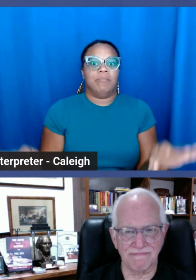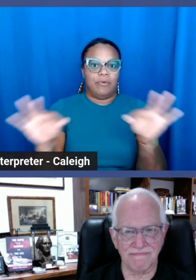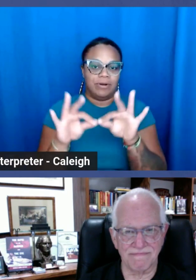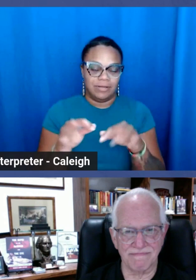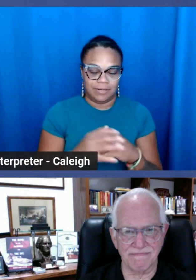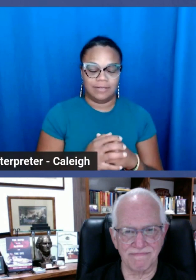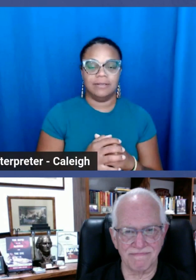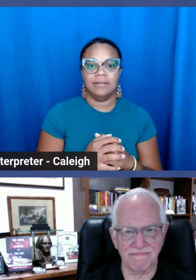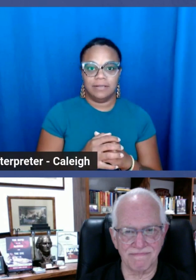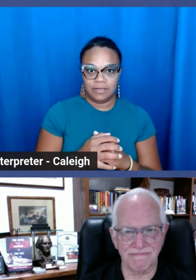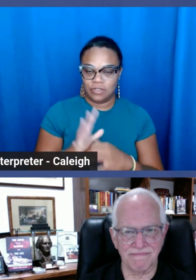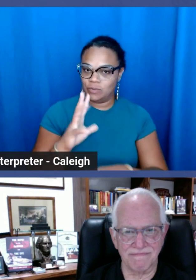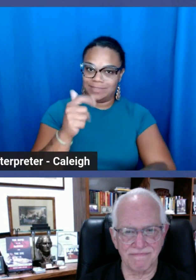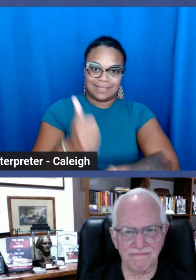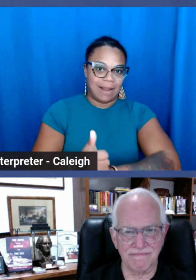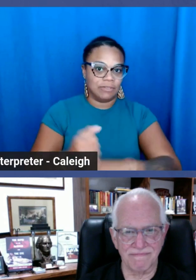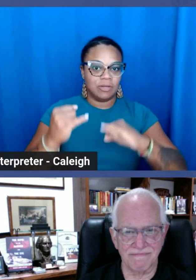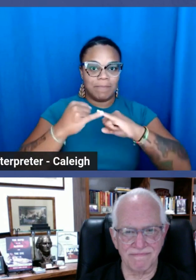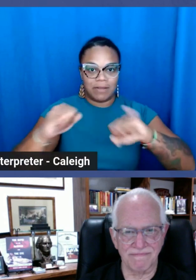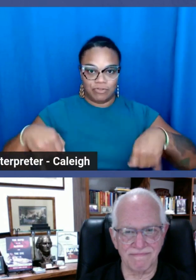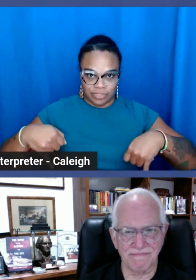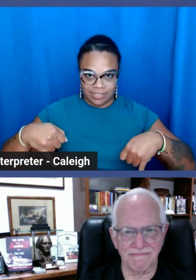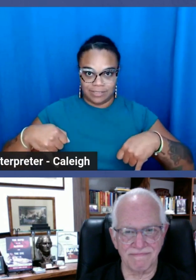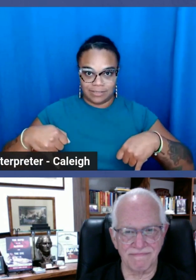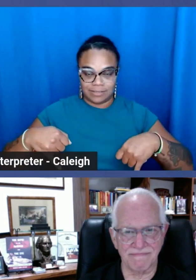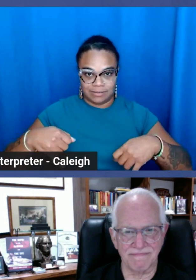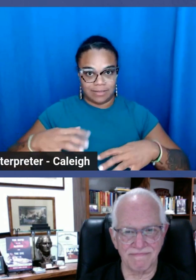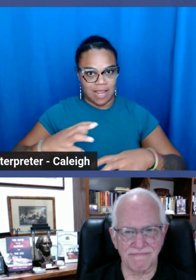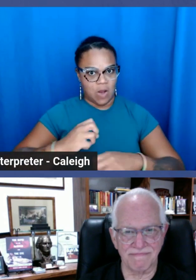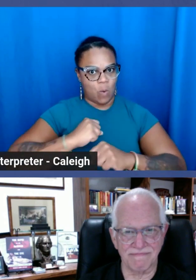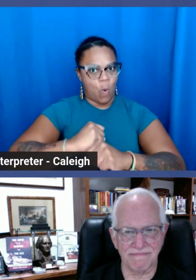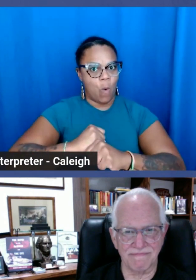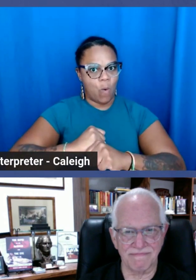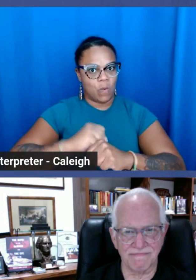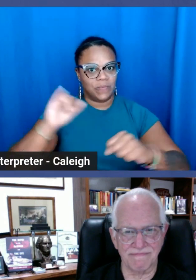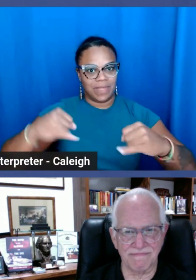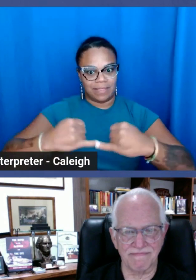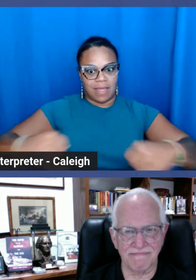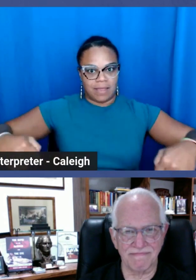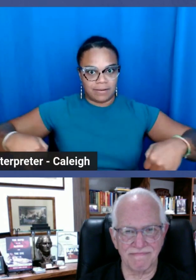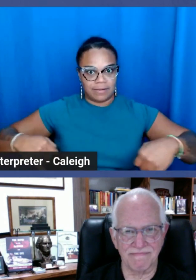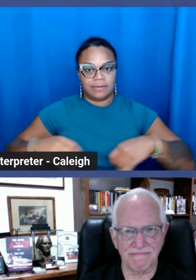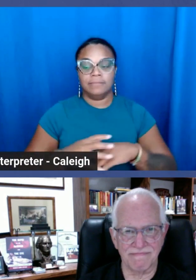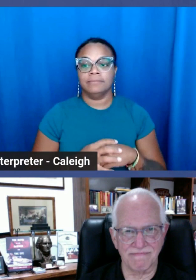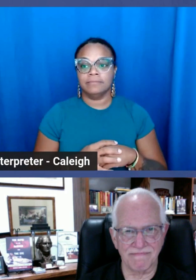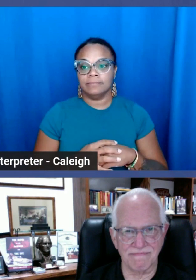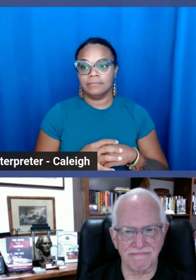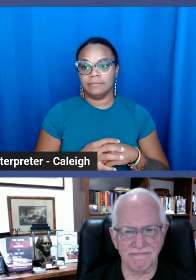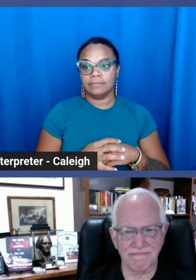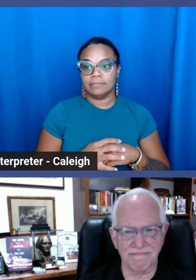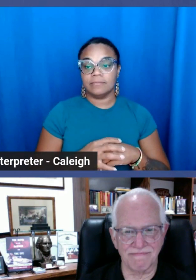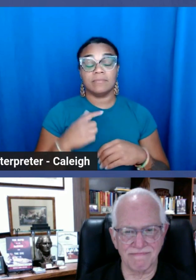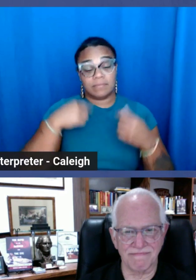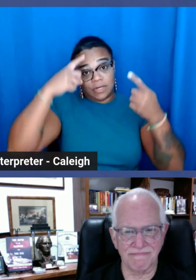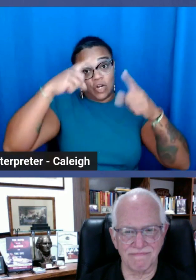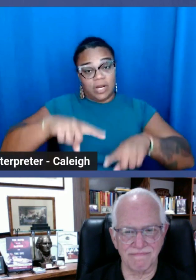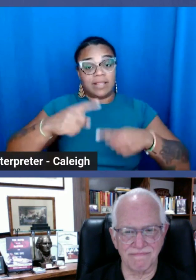contours and to establish those boundaries and hold the line, as Bob said. I agree that the current Supreme